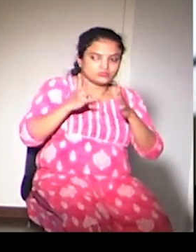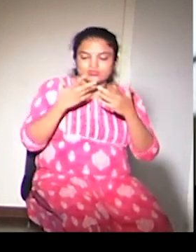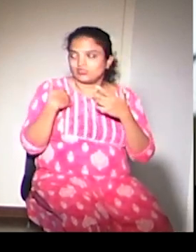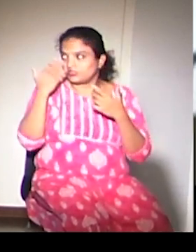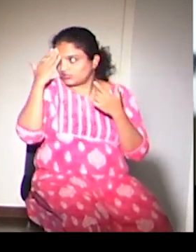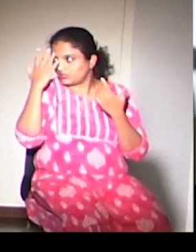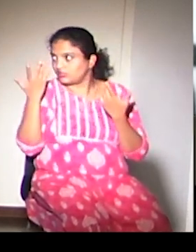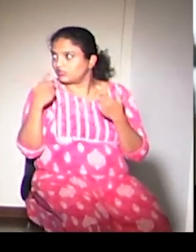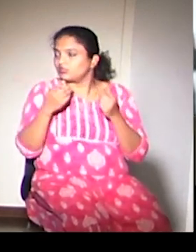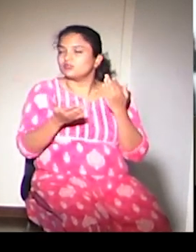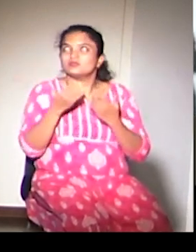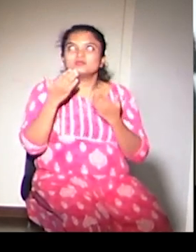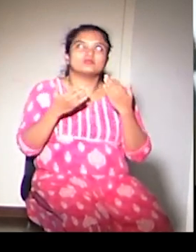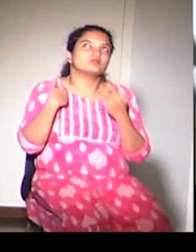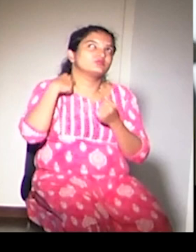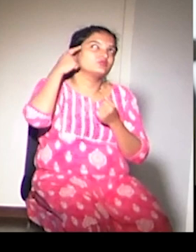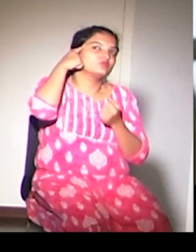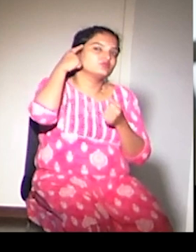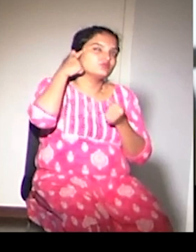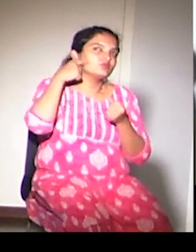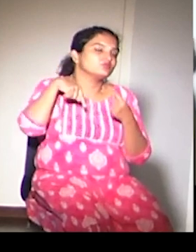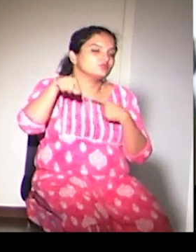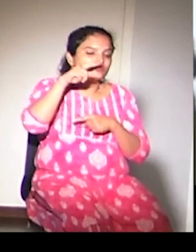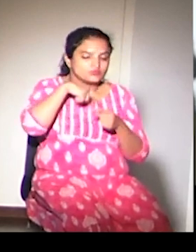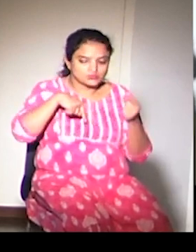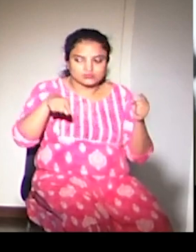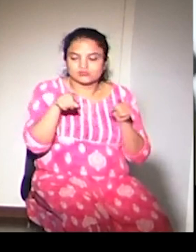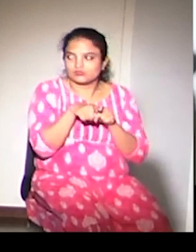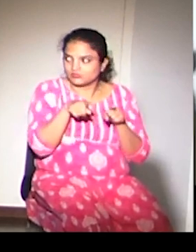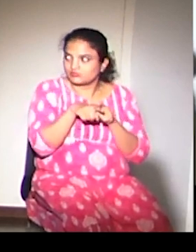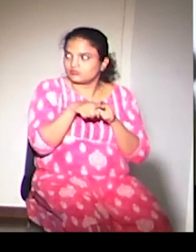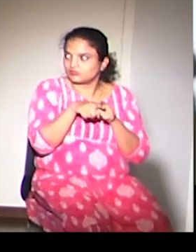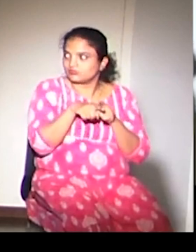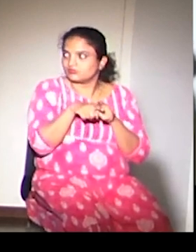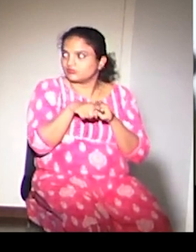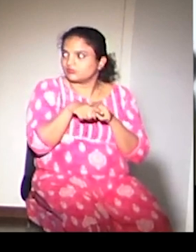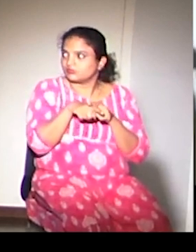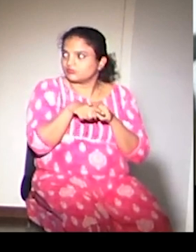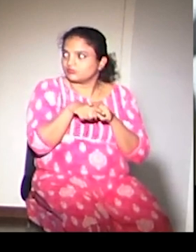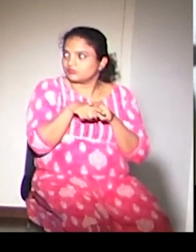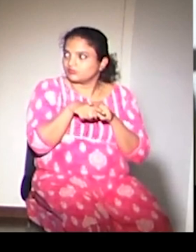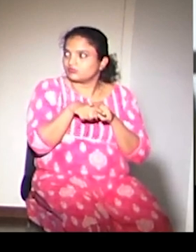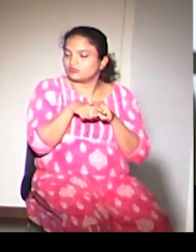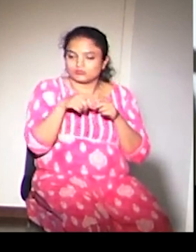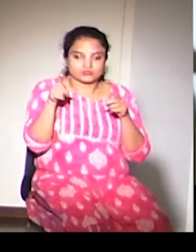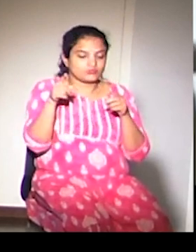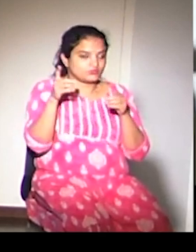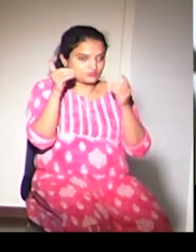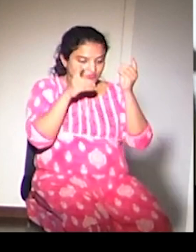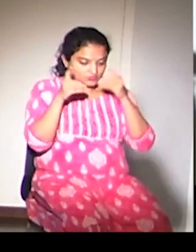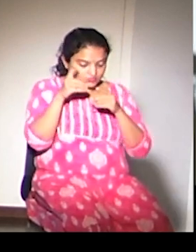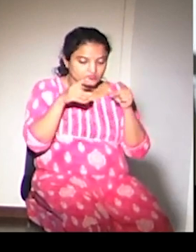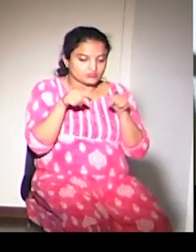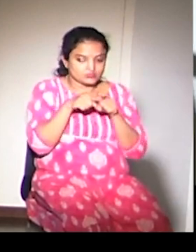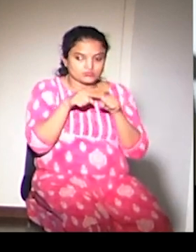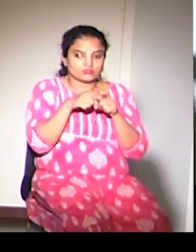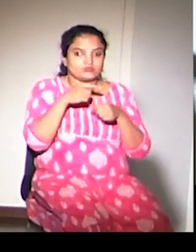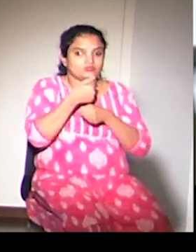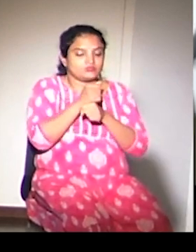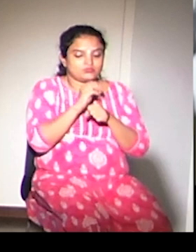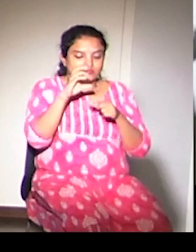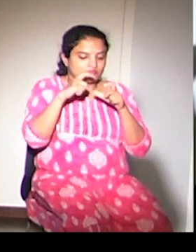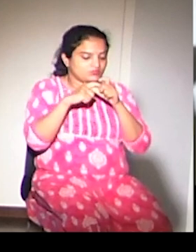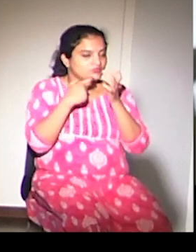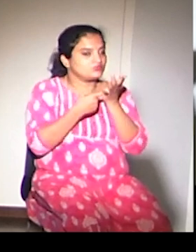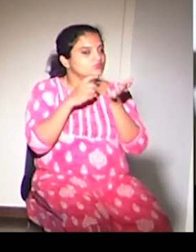There would have been, I mean, with those monuments in Bidar, there were designers as well as ceramic specialists. So